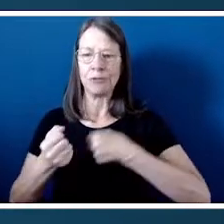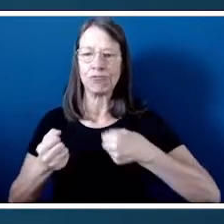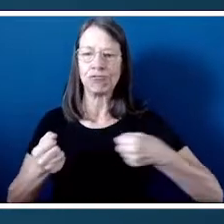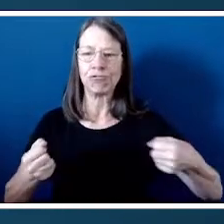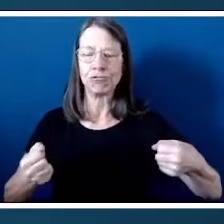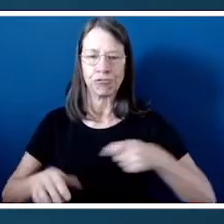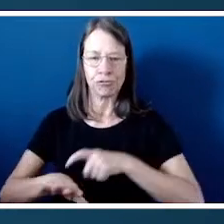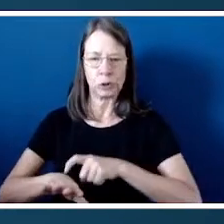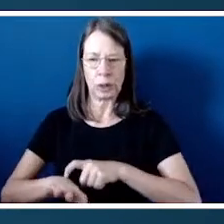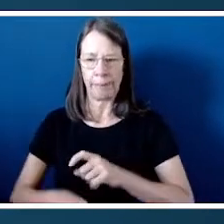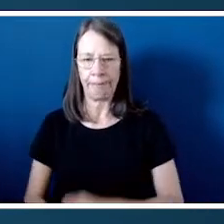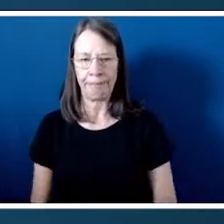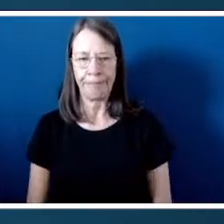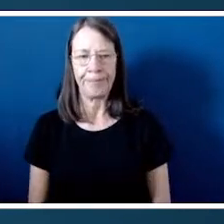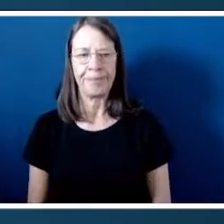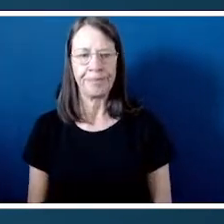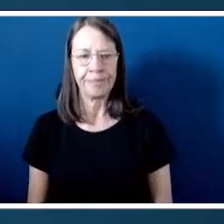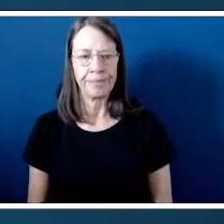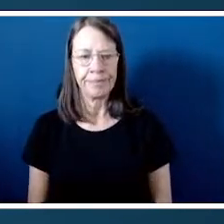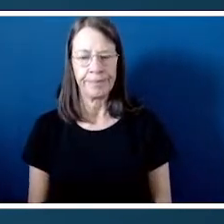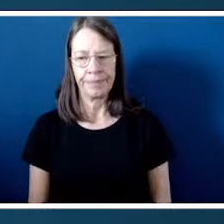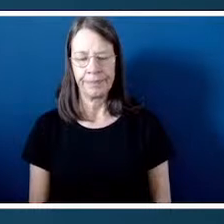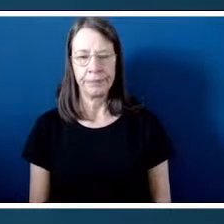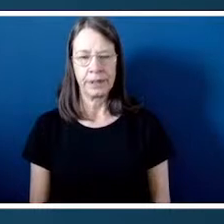climate fiscal development crisis.